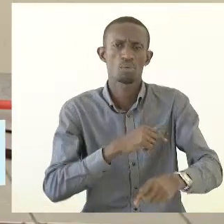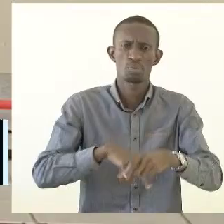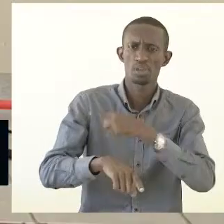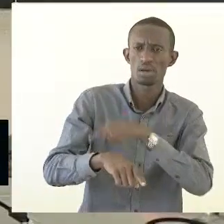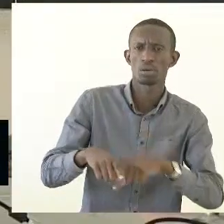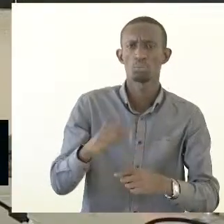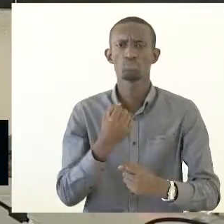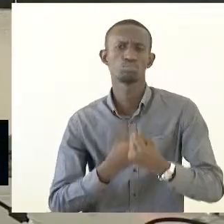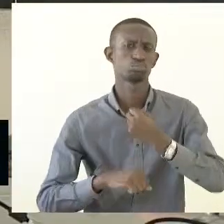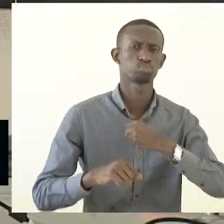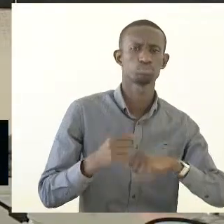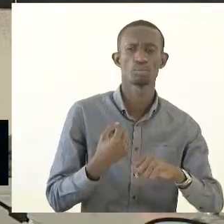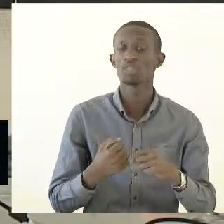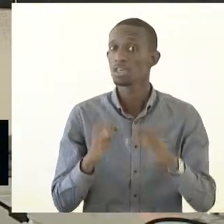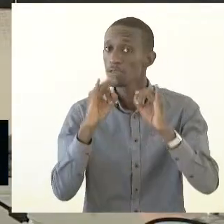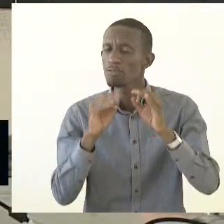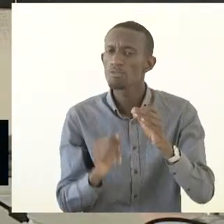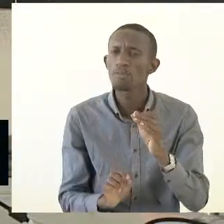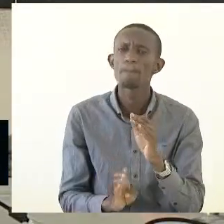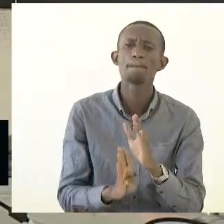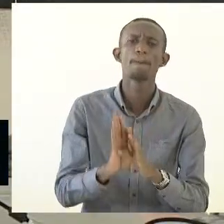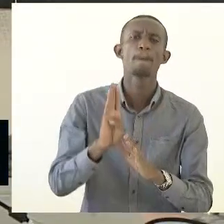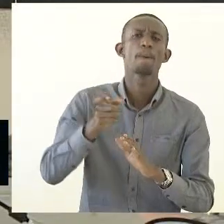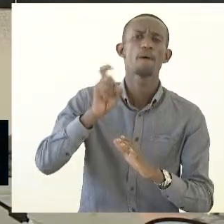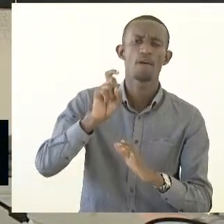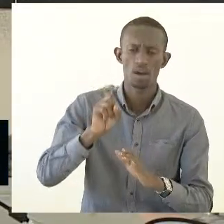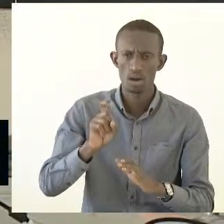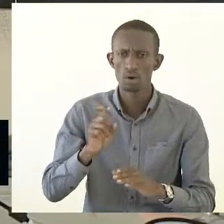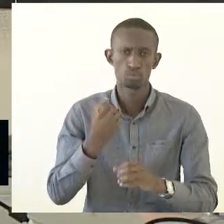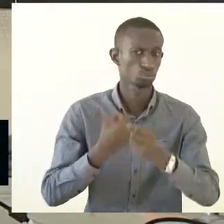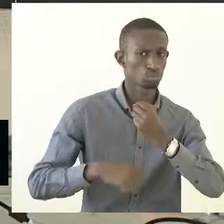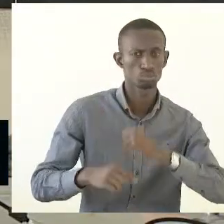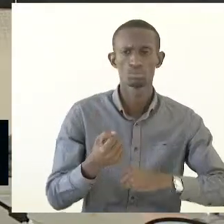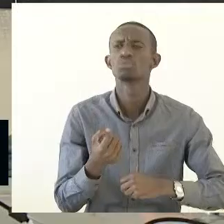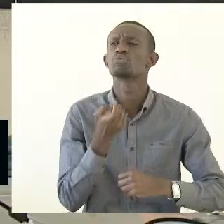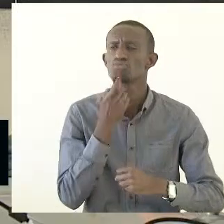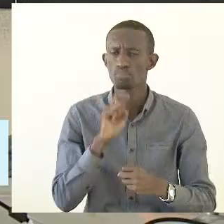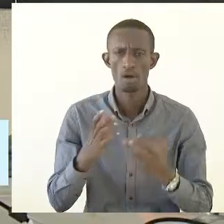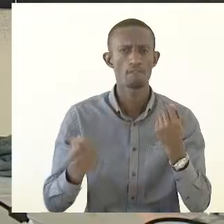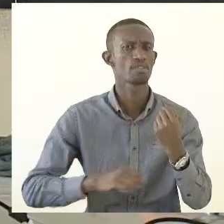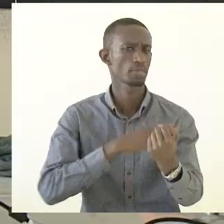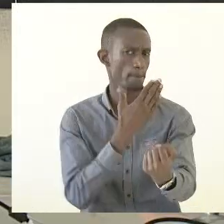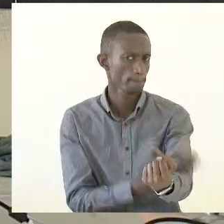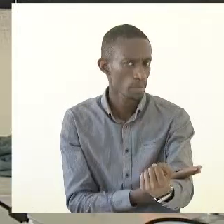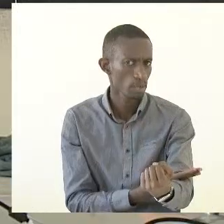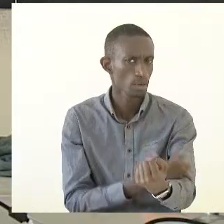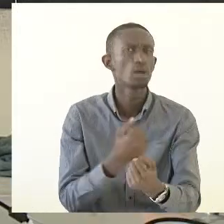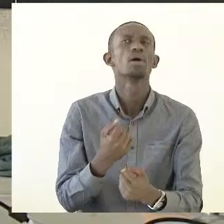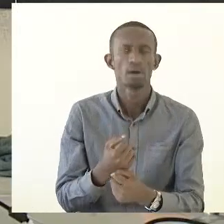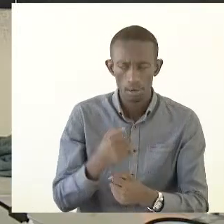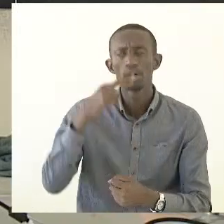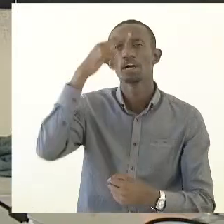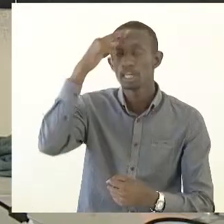you are locomoting, you need energy, you need glucose. That's why glucose is mostly given